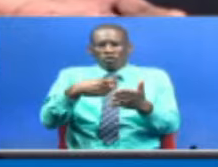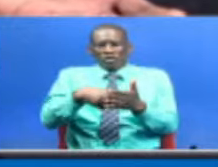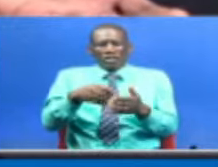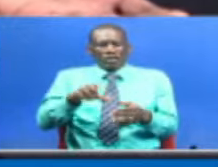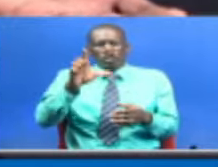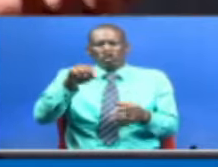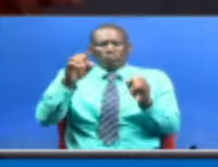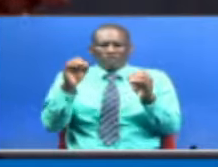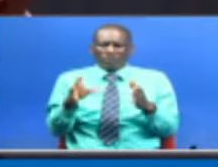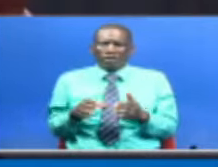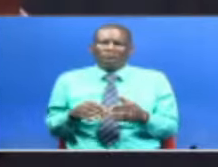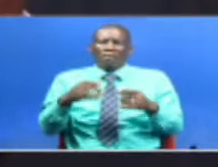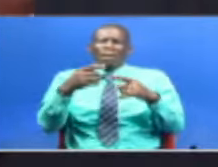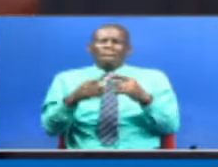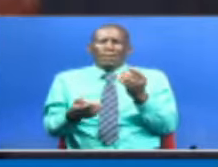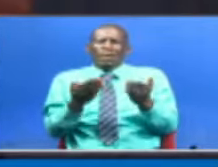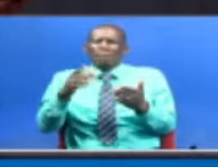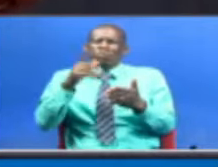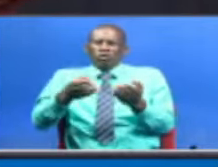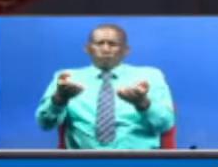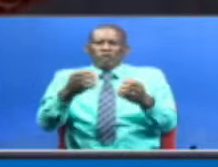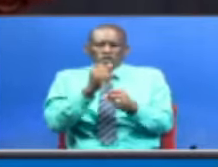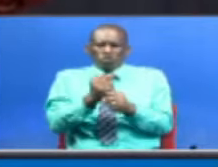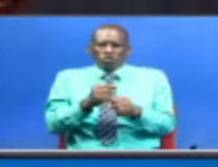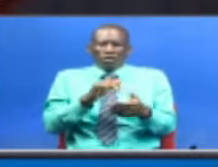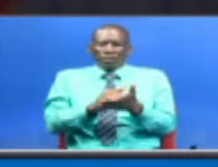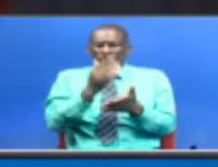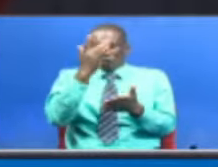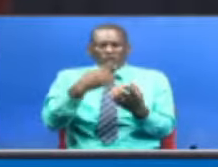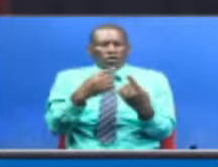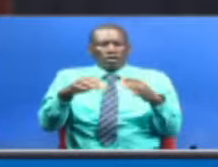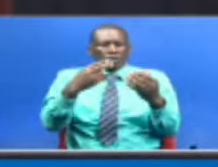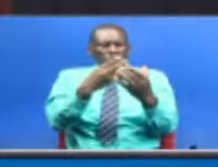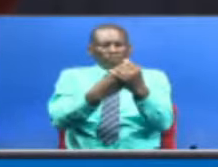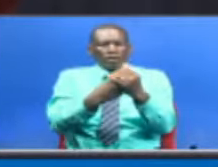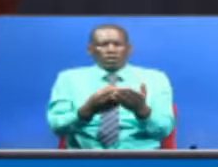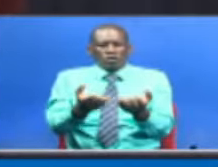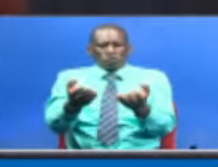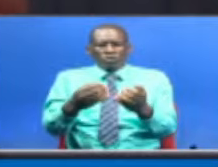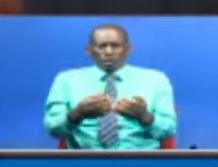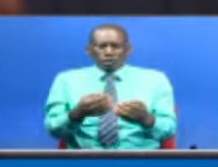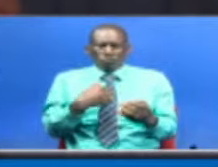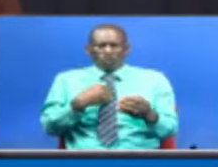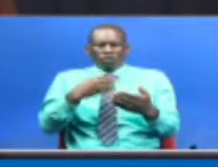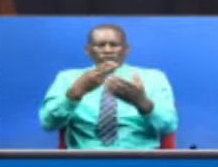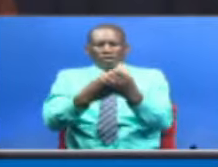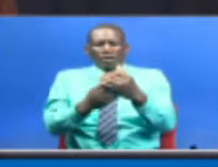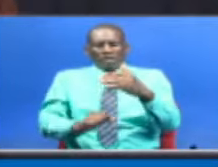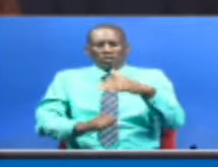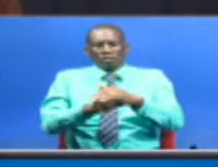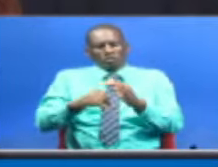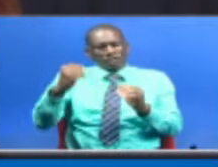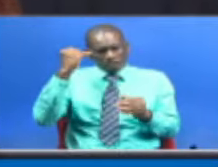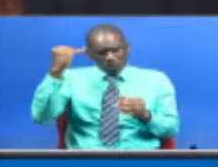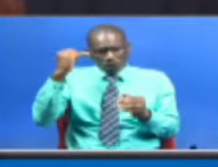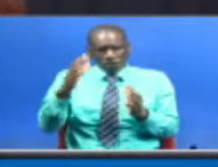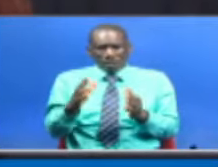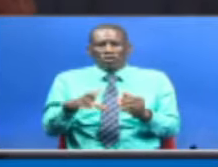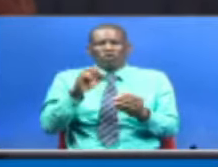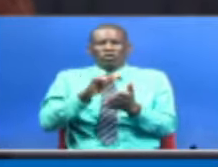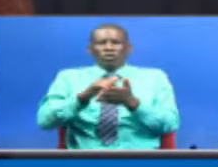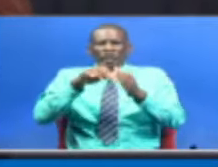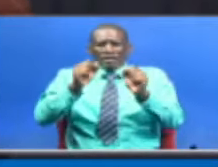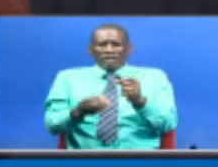cheap. But maybe what we need, that's why I talked so much about partnership. We need to build partnership and support the innovators to be able to